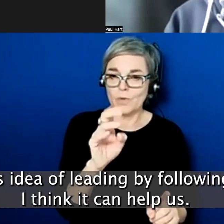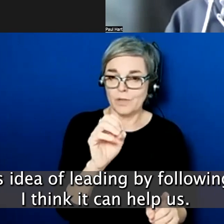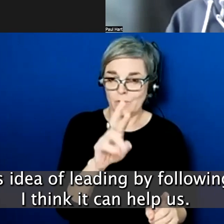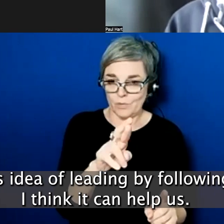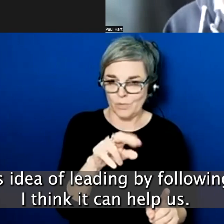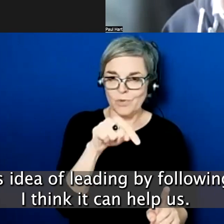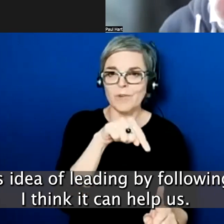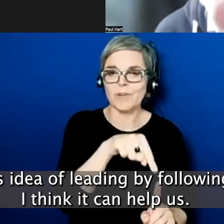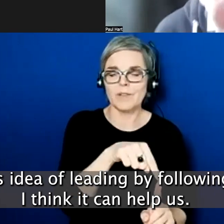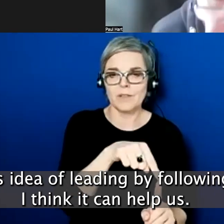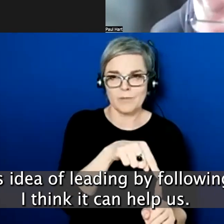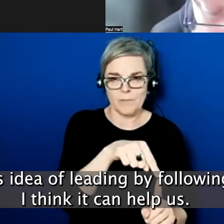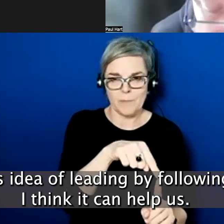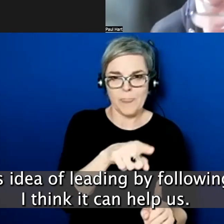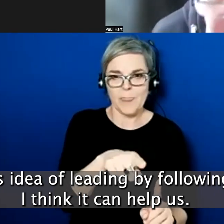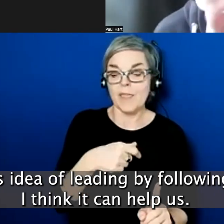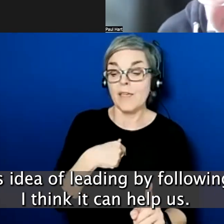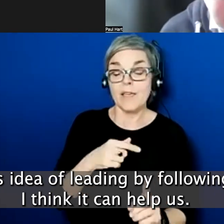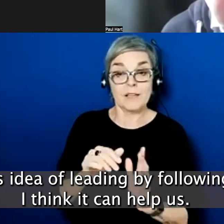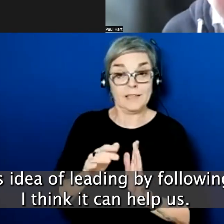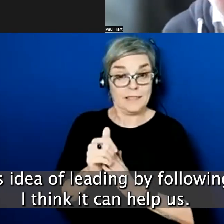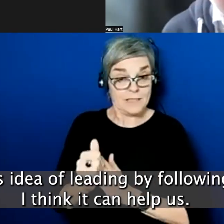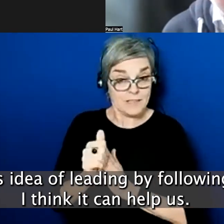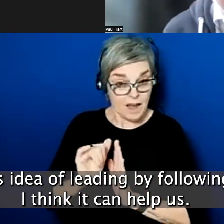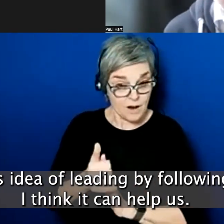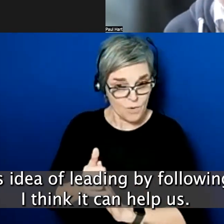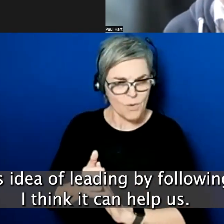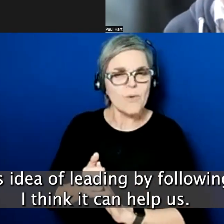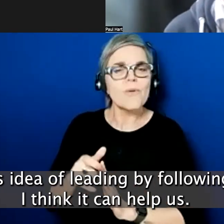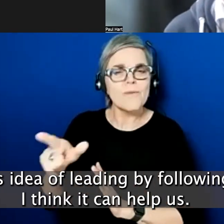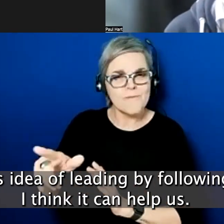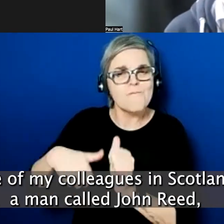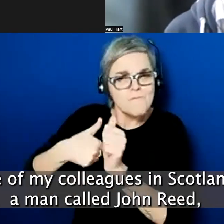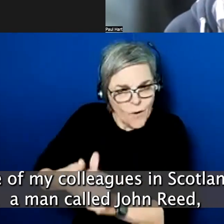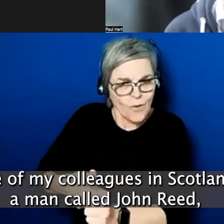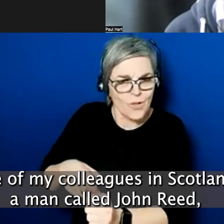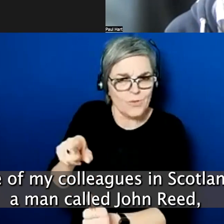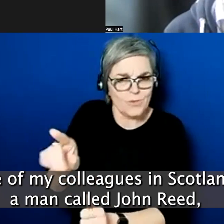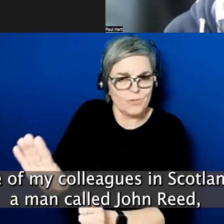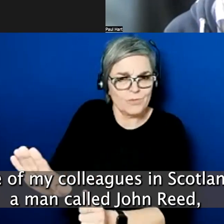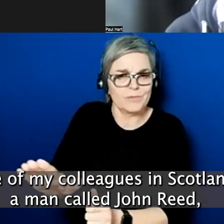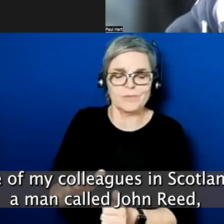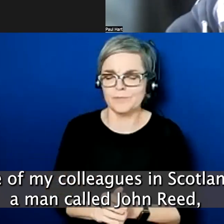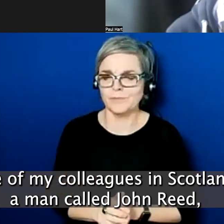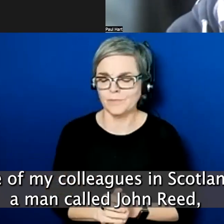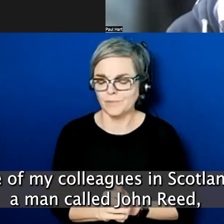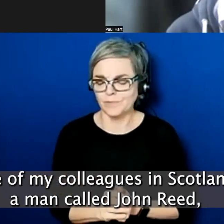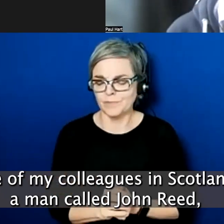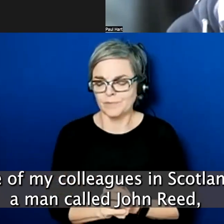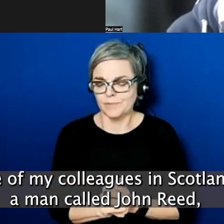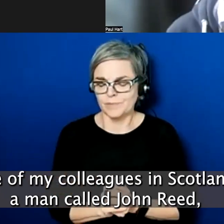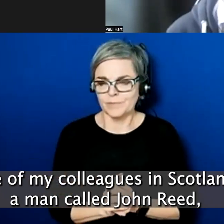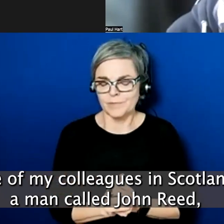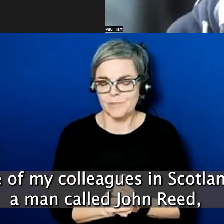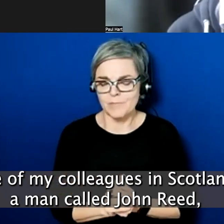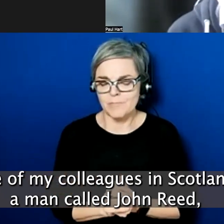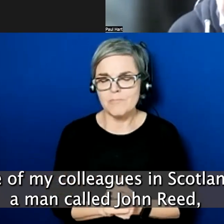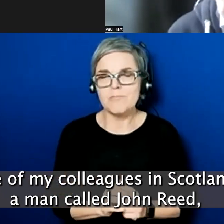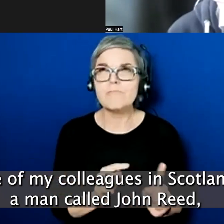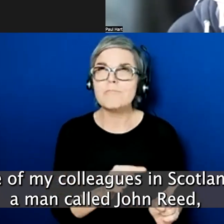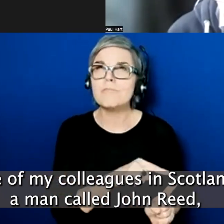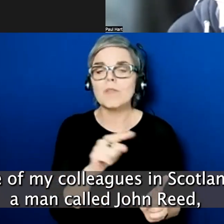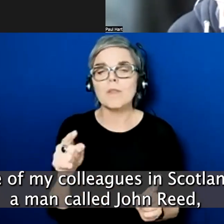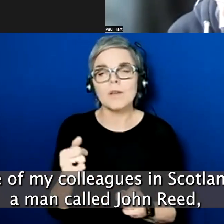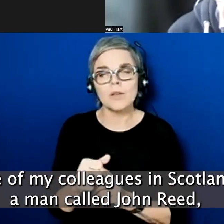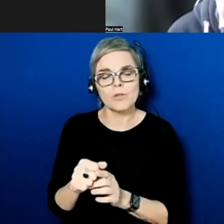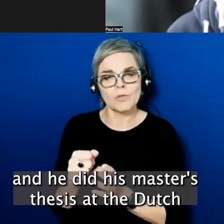by following. And I think it can help us. One of my colleagues in Scotland, a man called